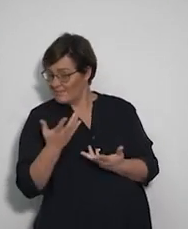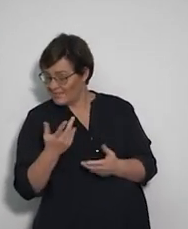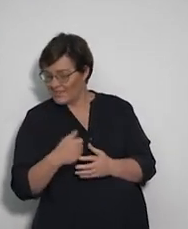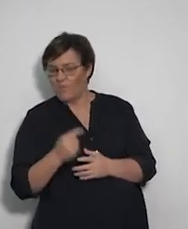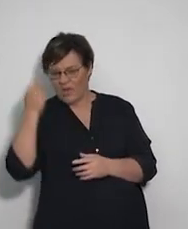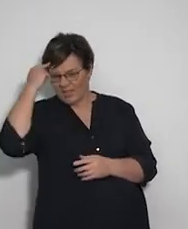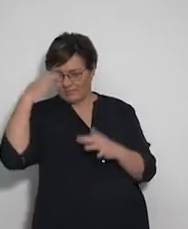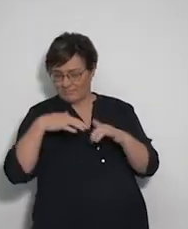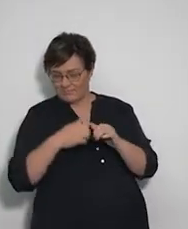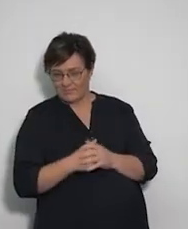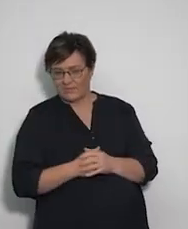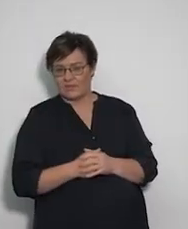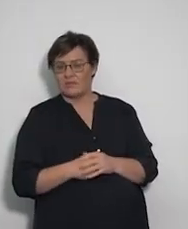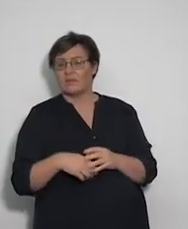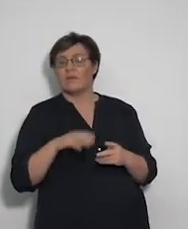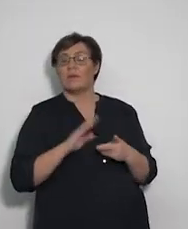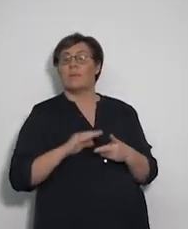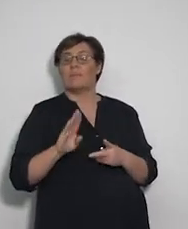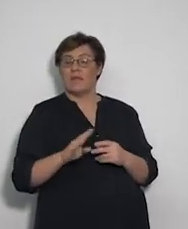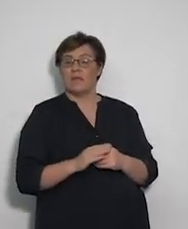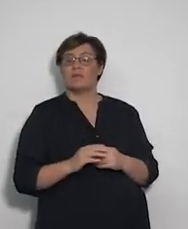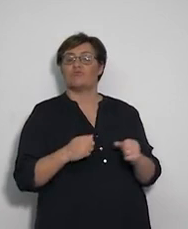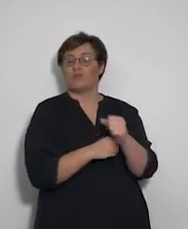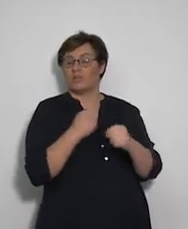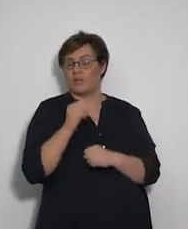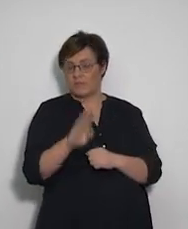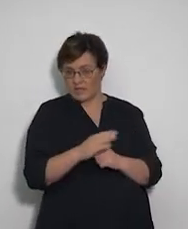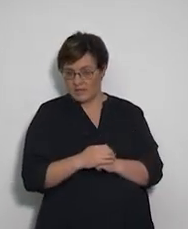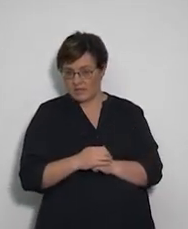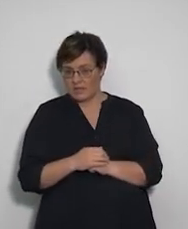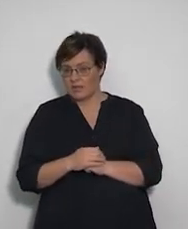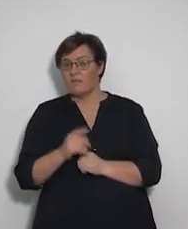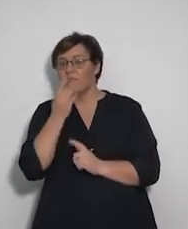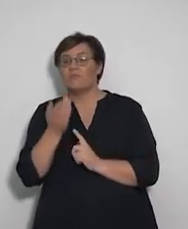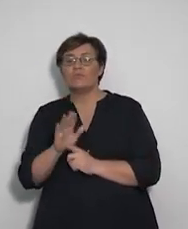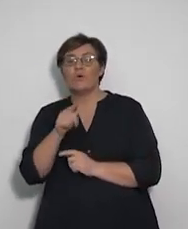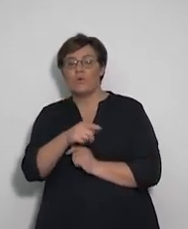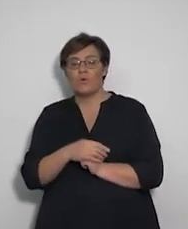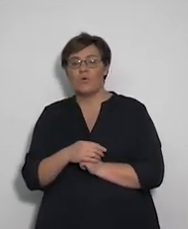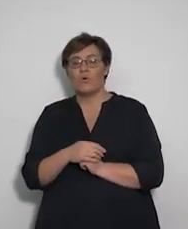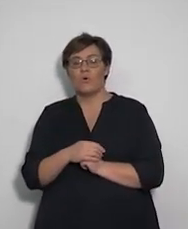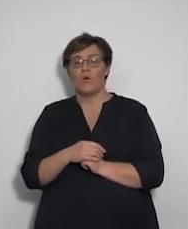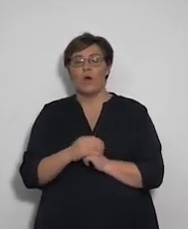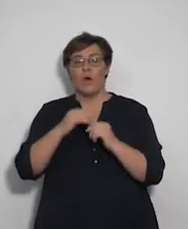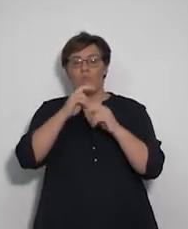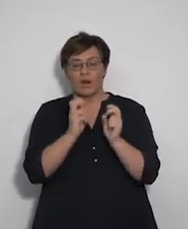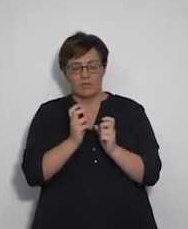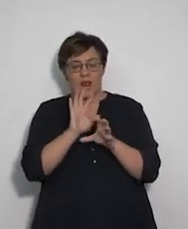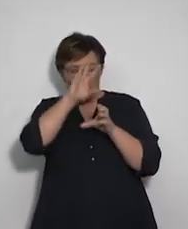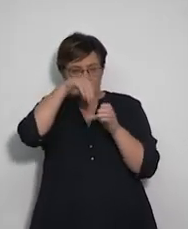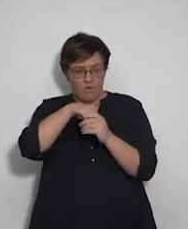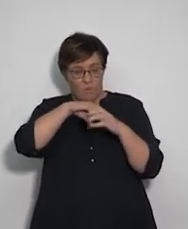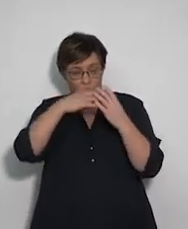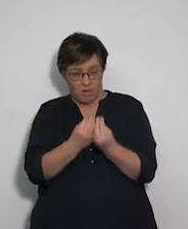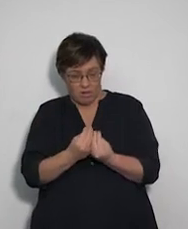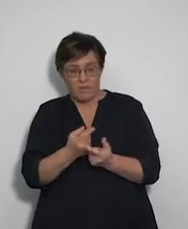me the answer, or think about that. The next one is structure B. Again, structure B points to a bracket that encloses all